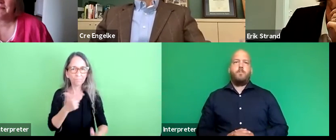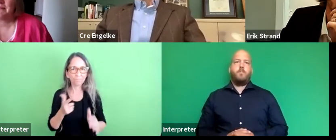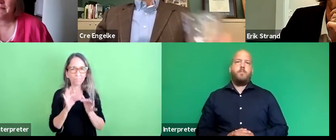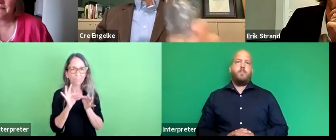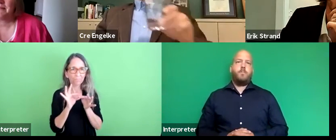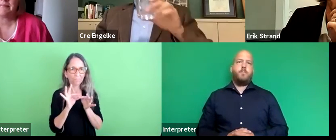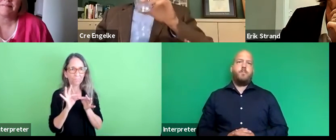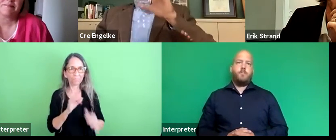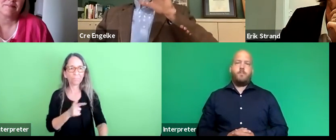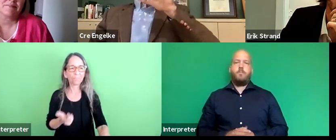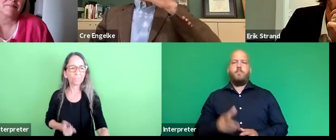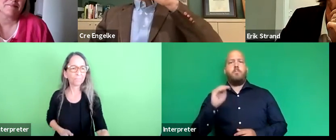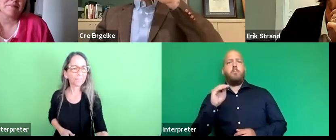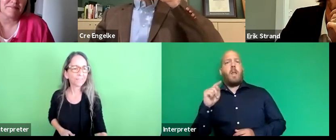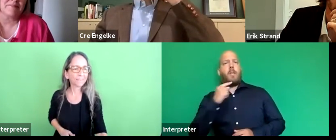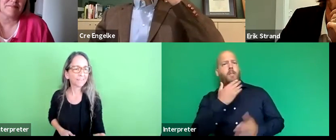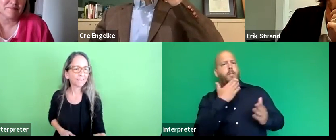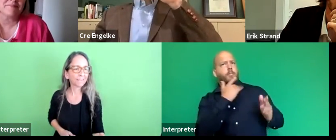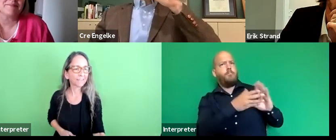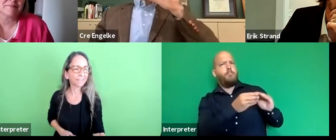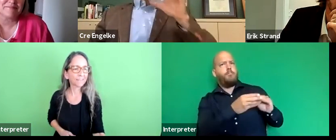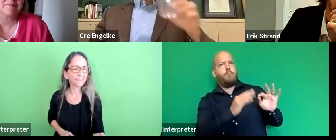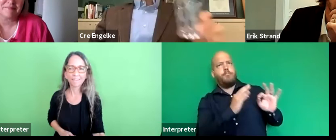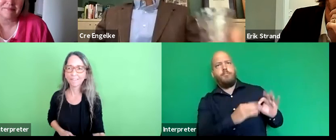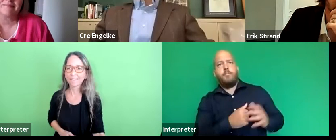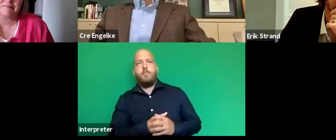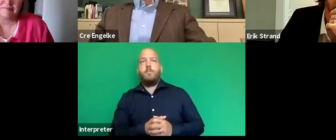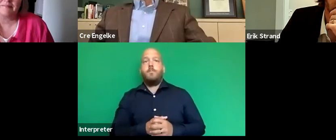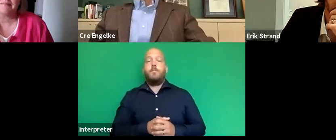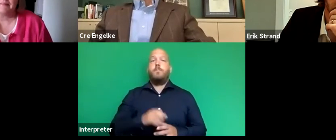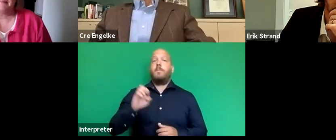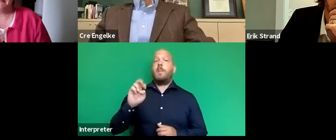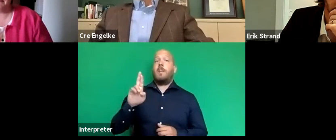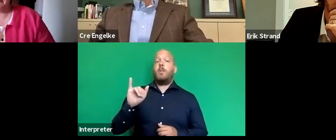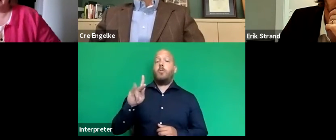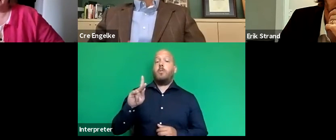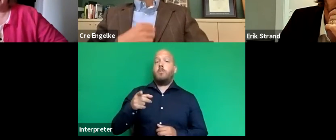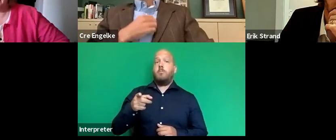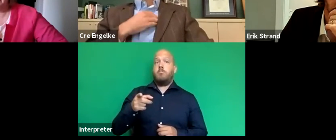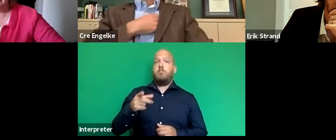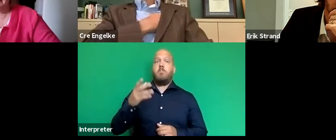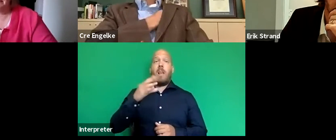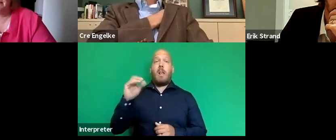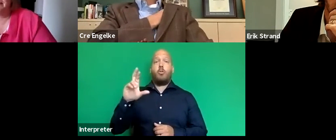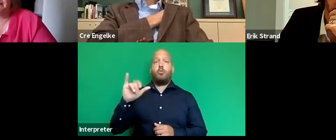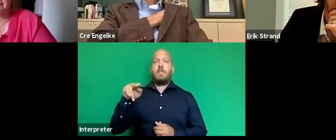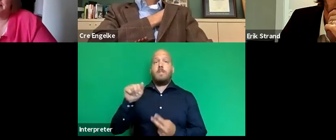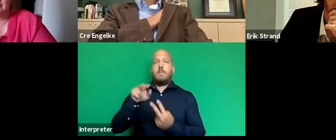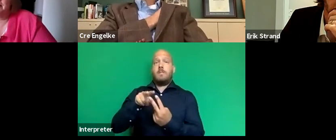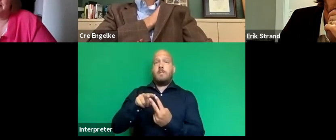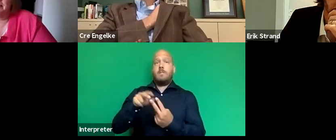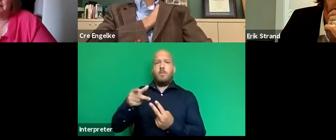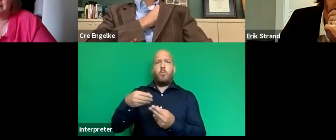know, we're going to go to Erik and Cristina. You know, as providers, how do you evaluate the quality of ASR